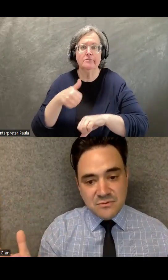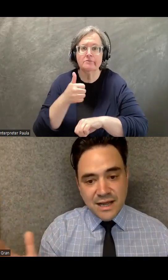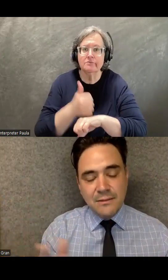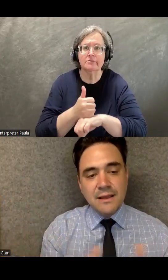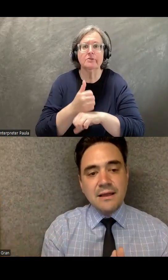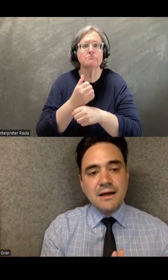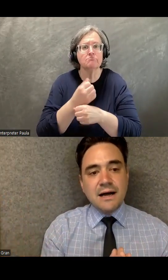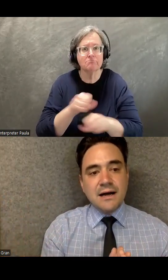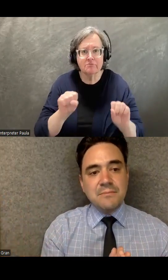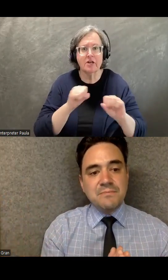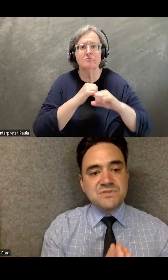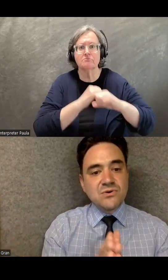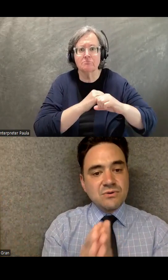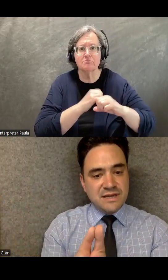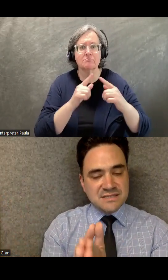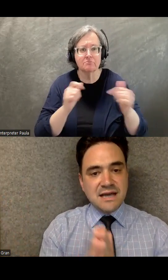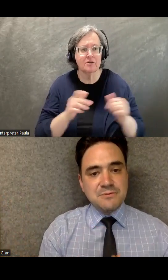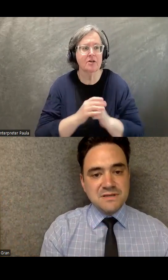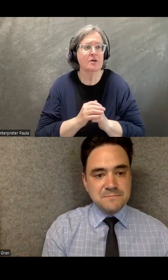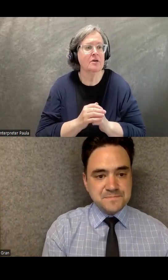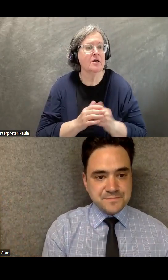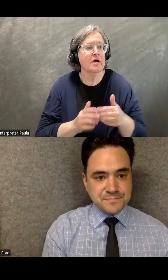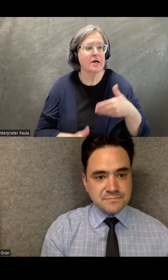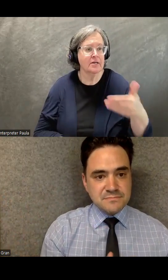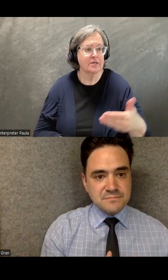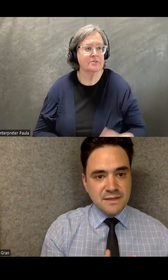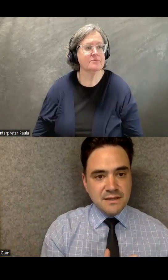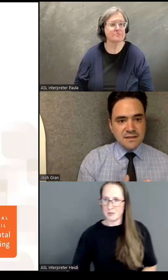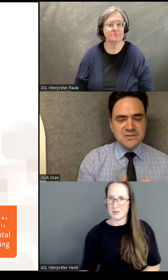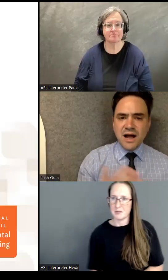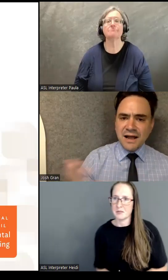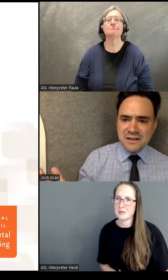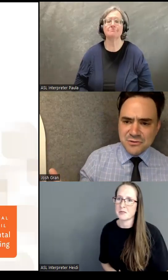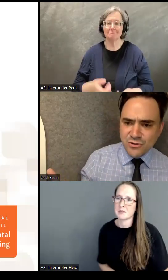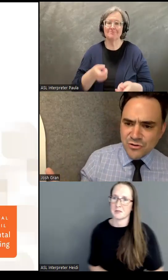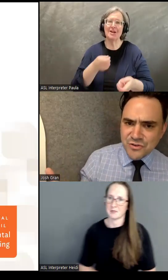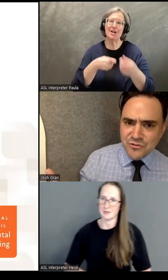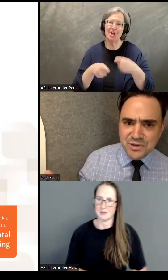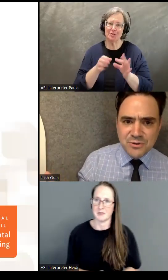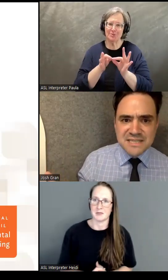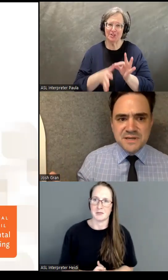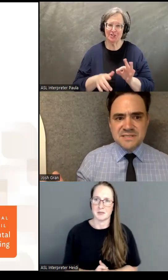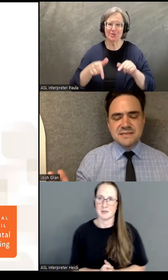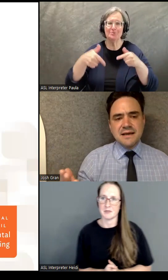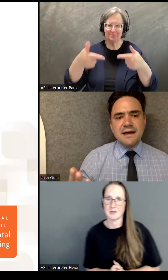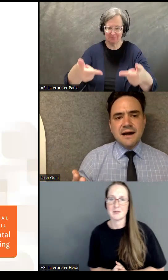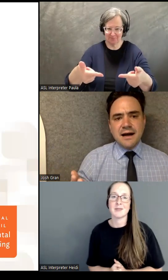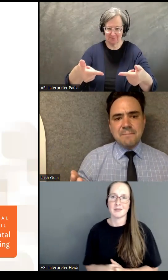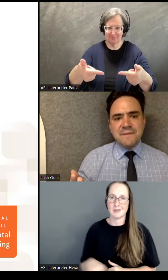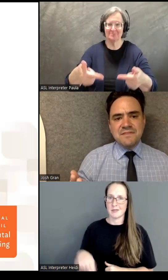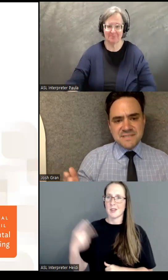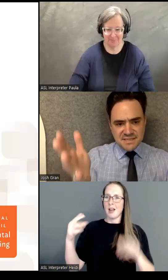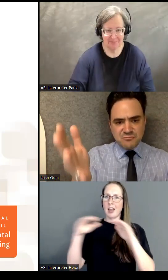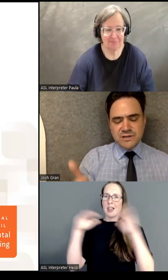it done well. So next slide, please. So a high-level overview of peer respites.